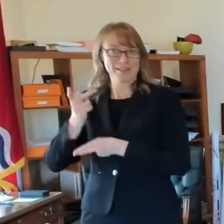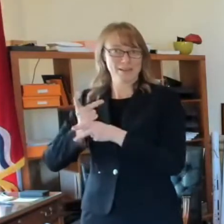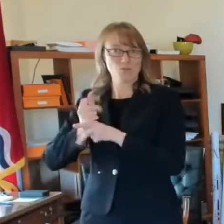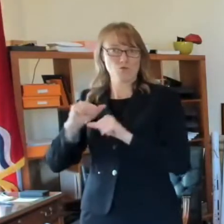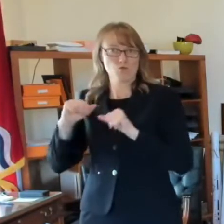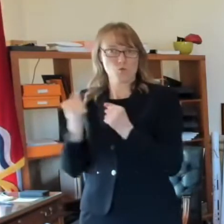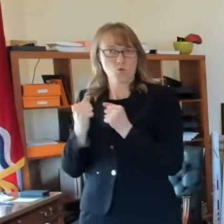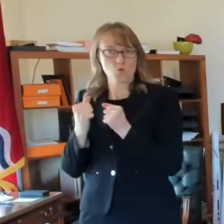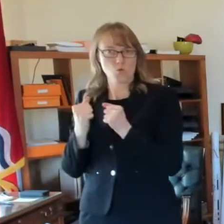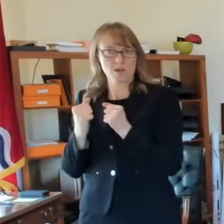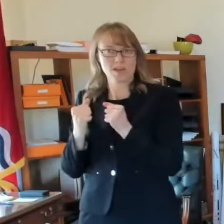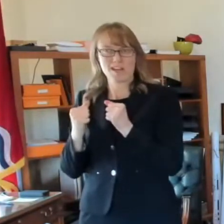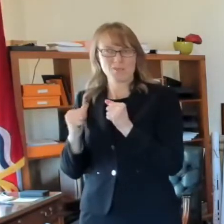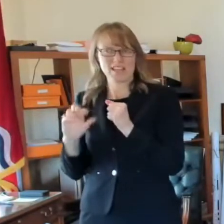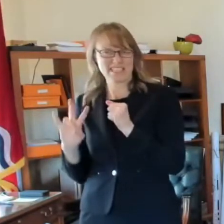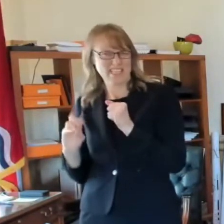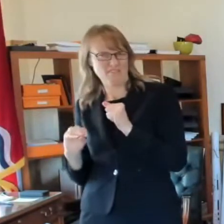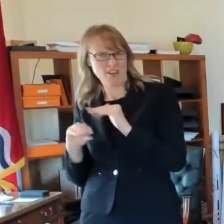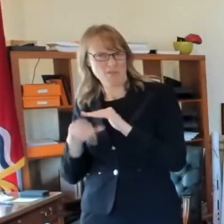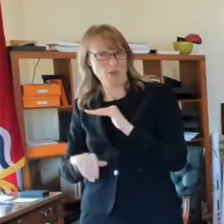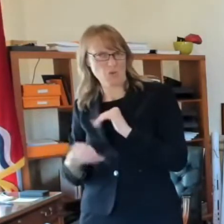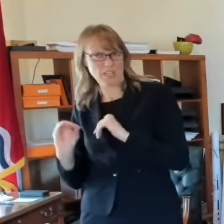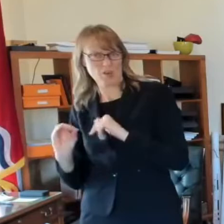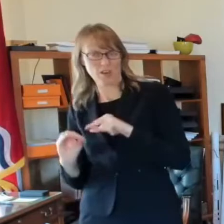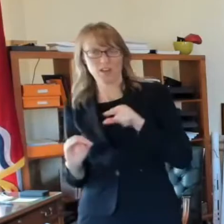ago is that they have to be refrigerated at very